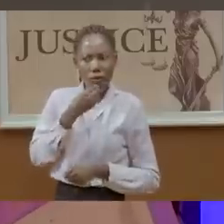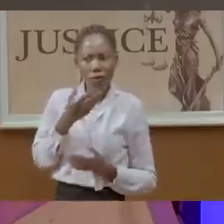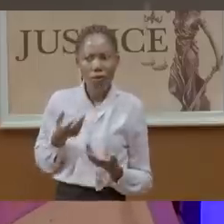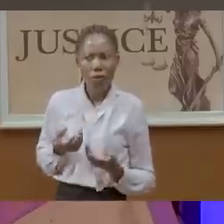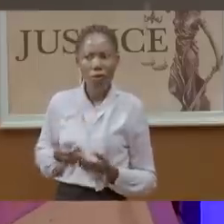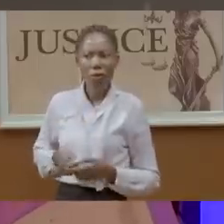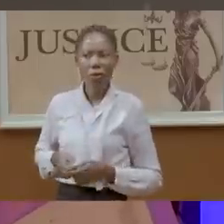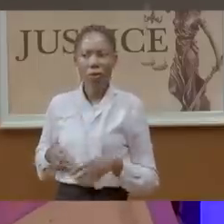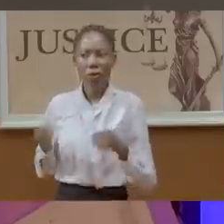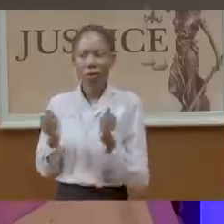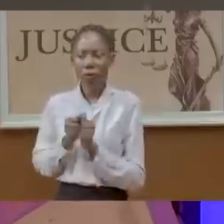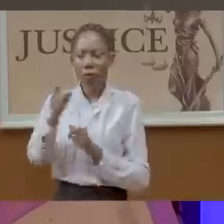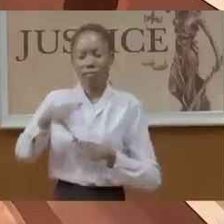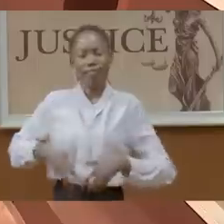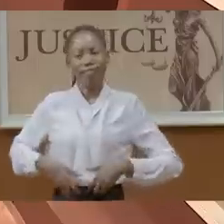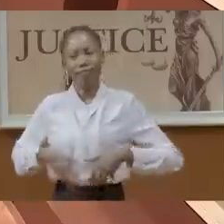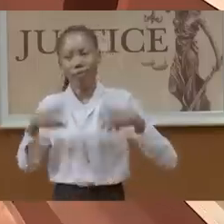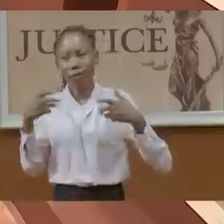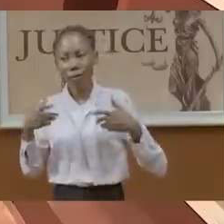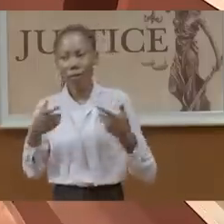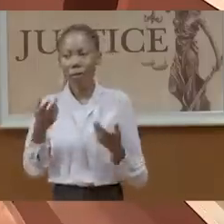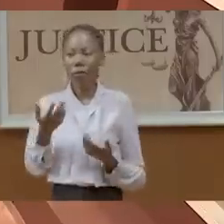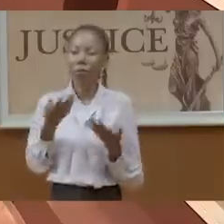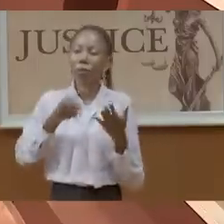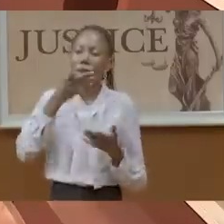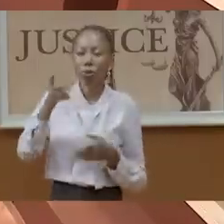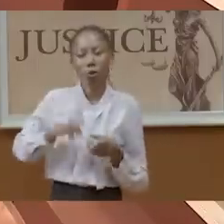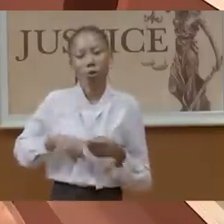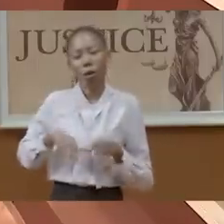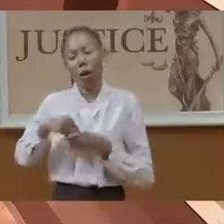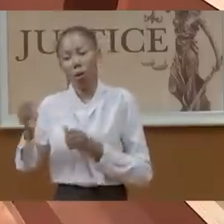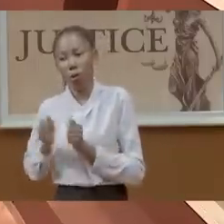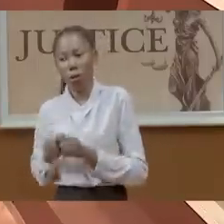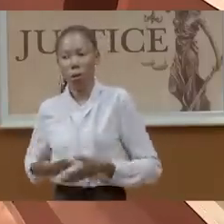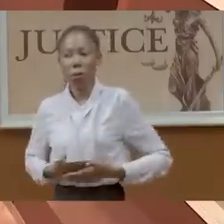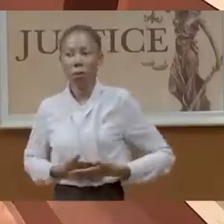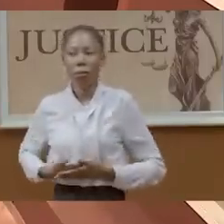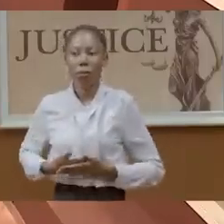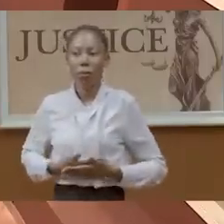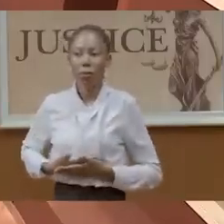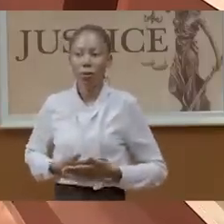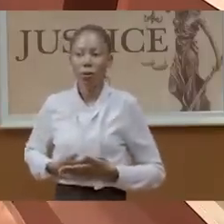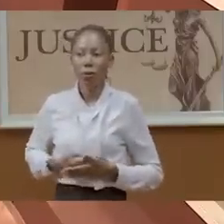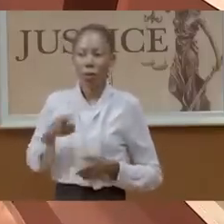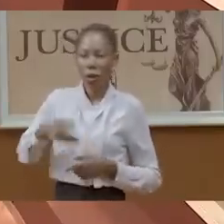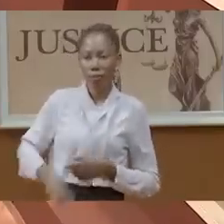in the middle of the issue, I was annoyed. I just said, let me go out with the baby. As I held,